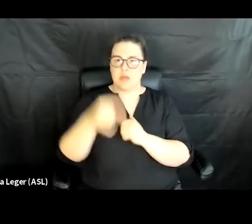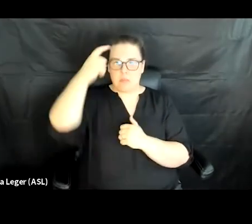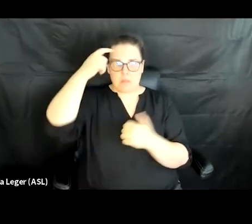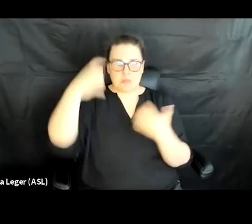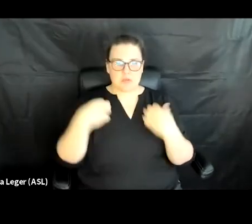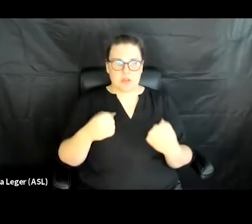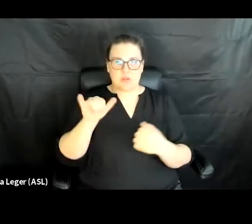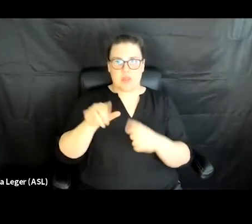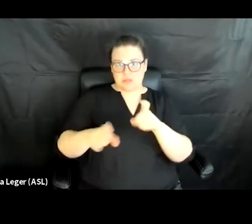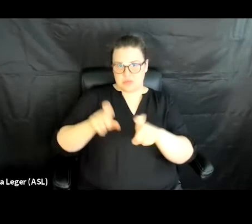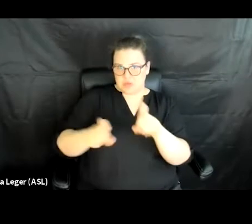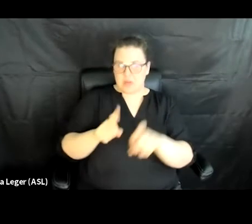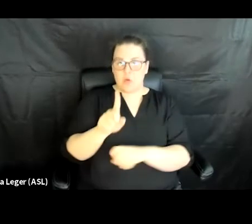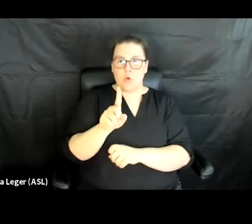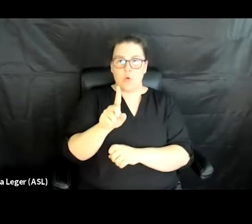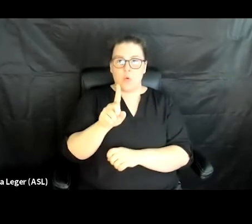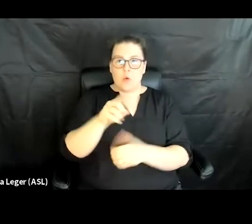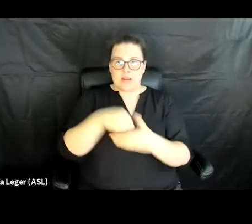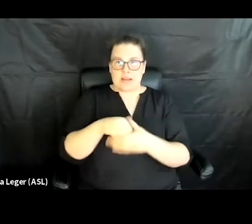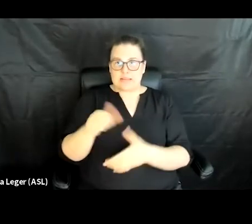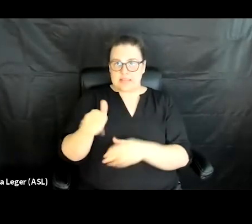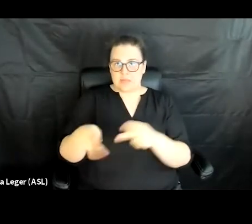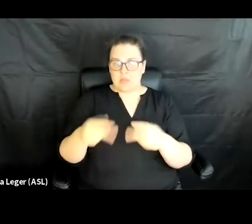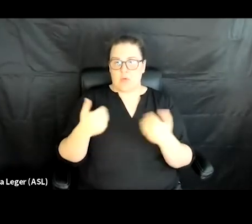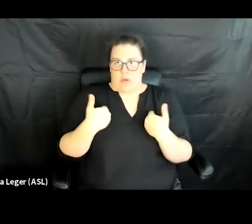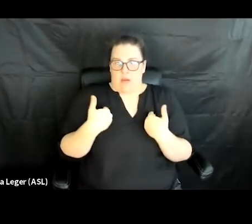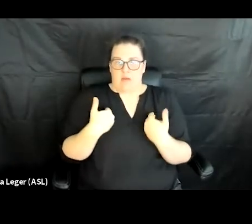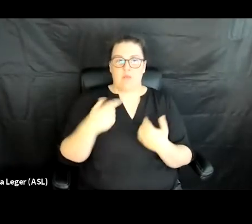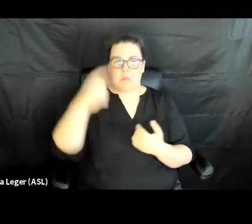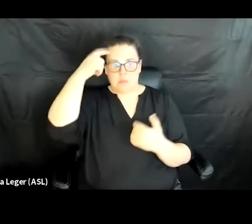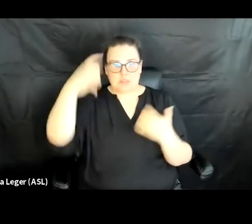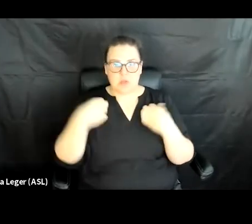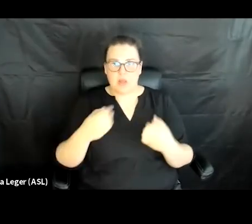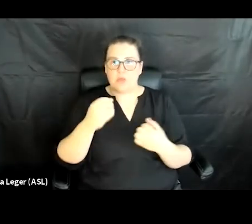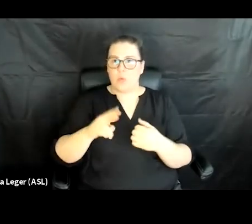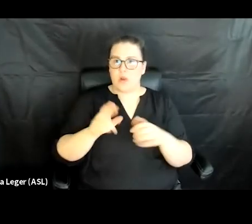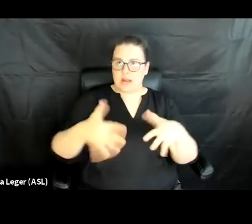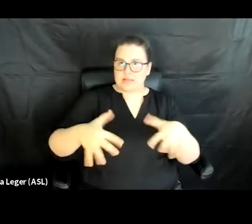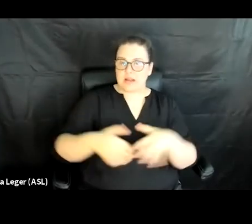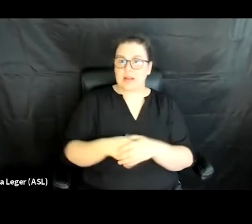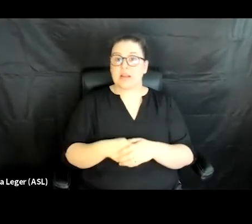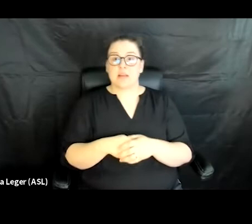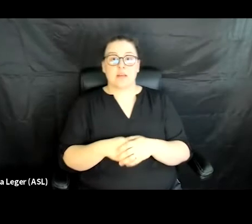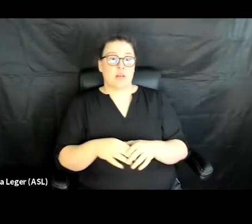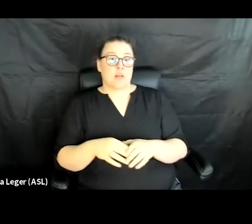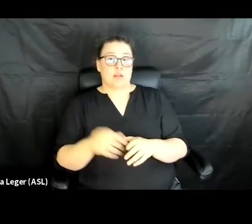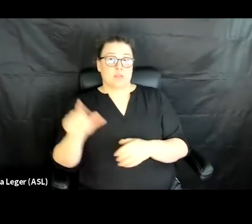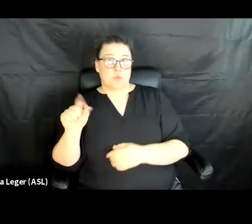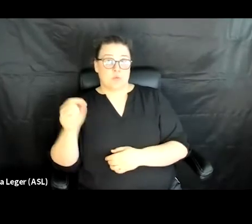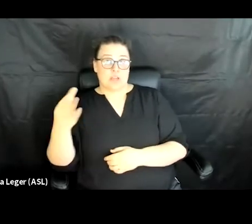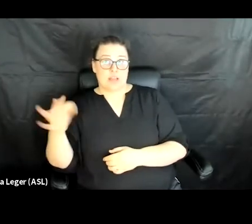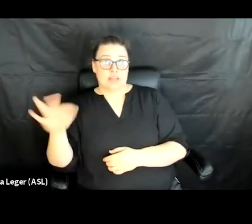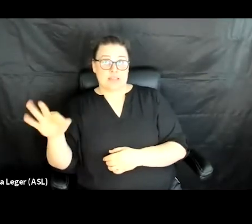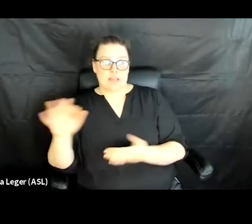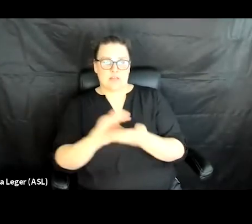about one in 10 people with a mental health, anxiety, or depression disorder in 2019 compared to about 4 in